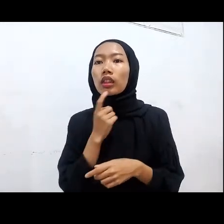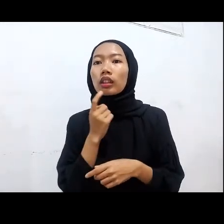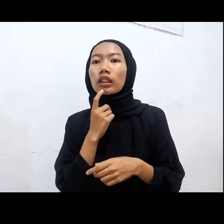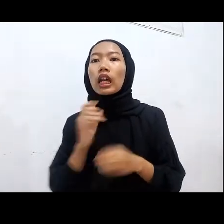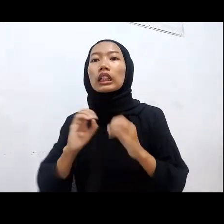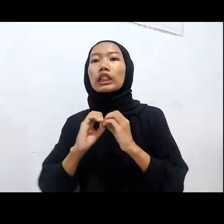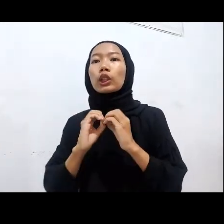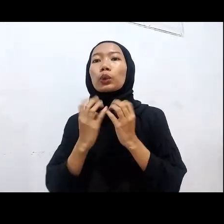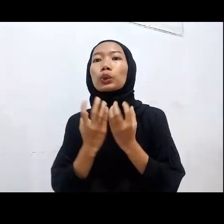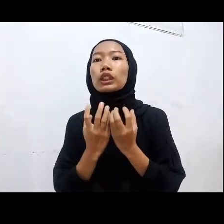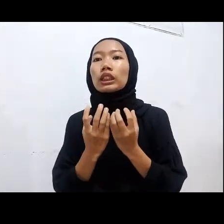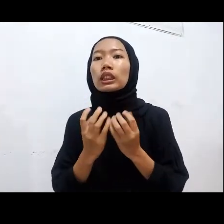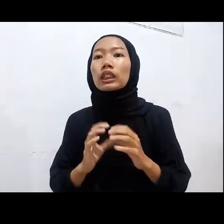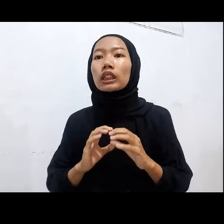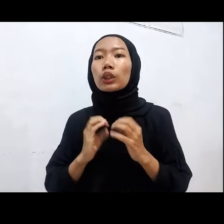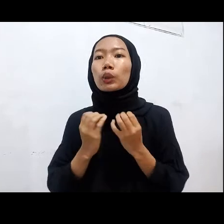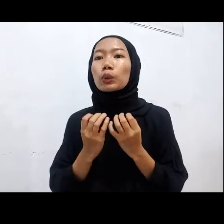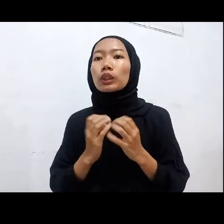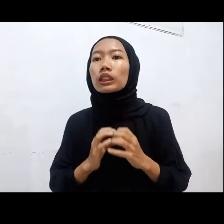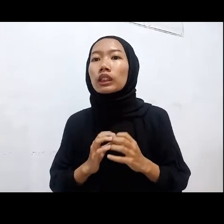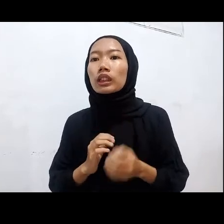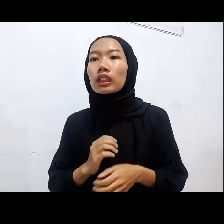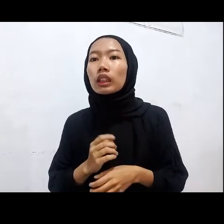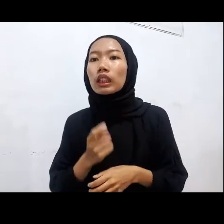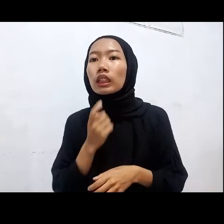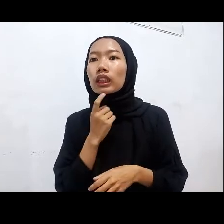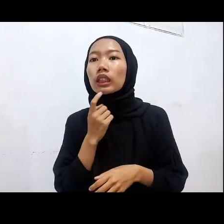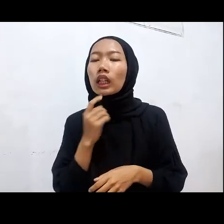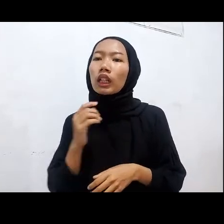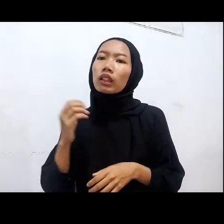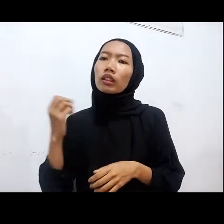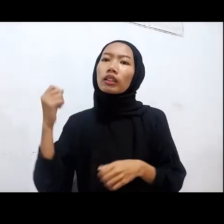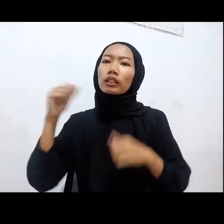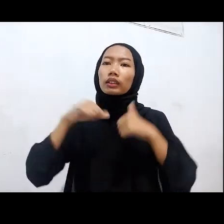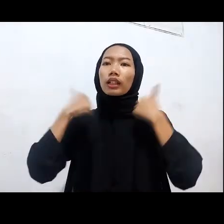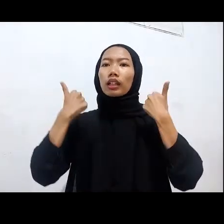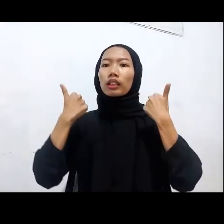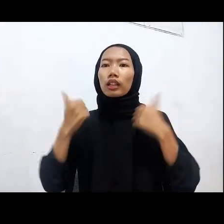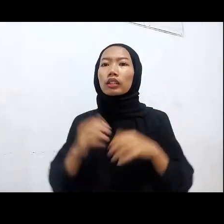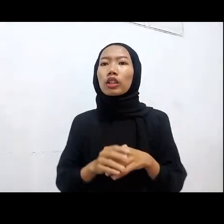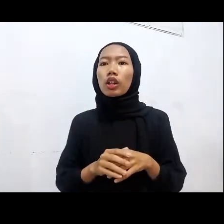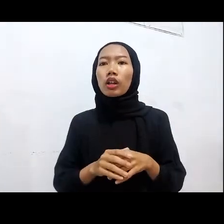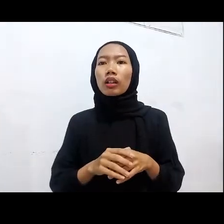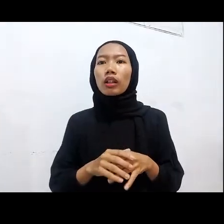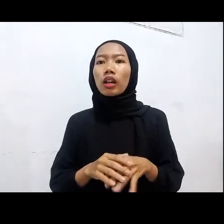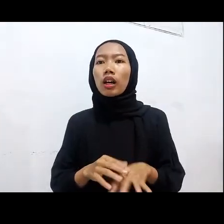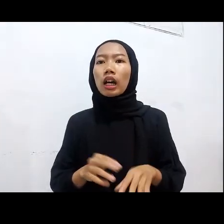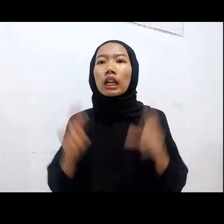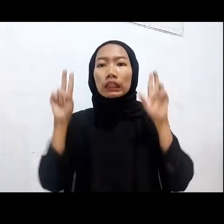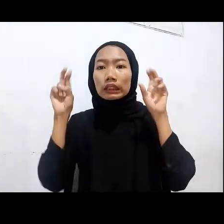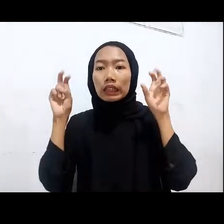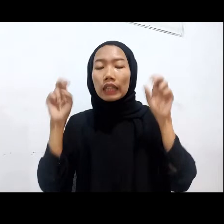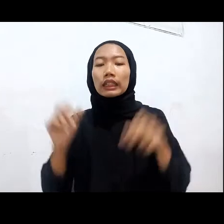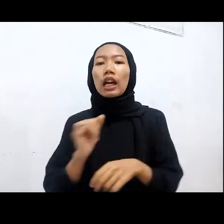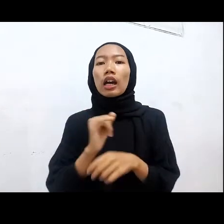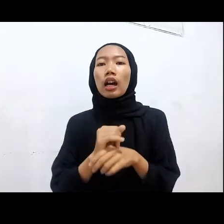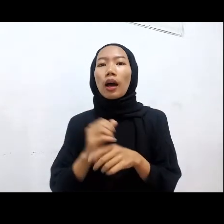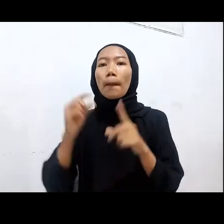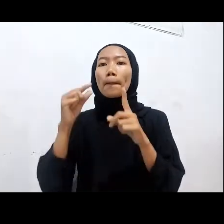as we call, the technical term, inclusion of people with disability in hospitals.